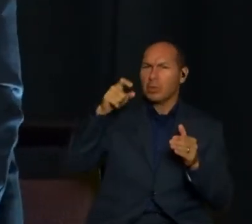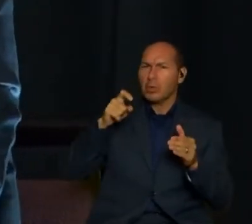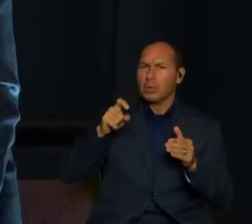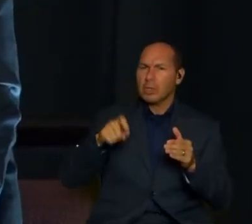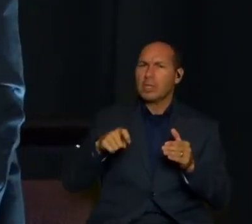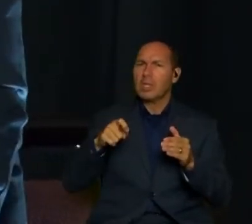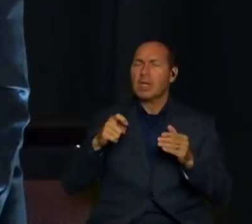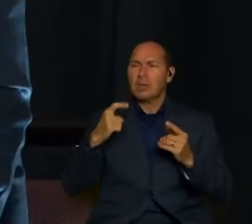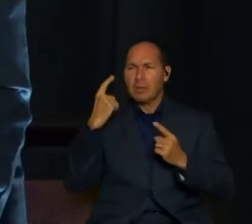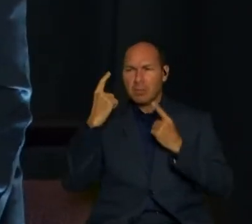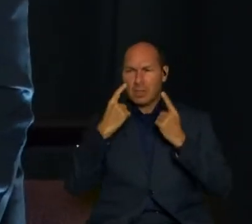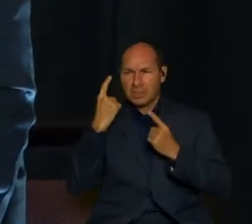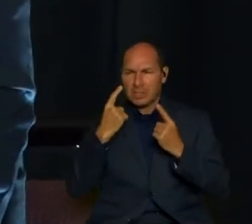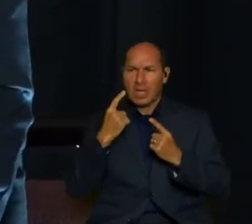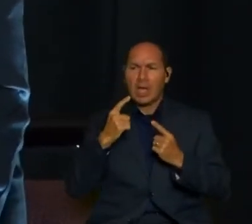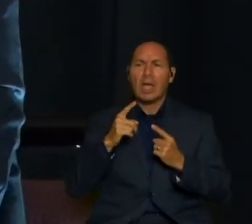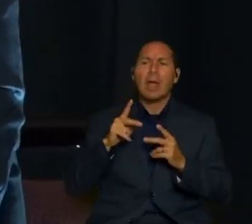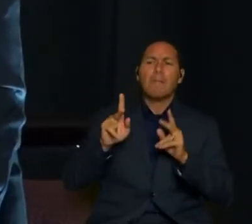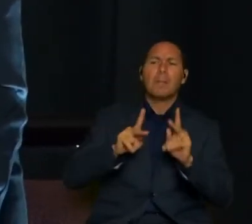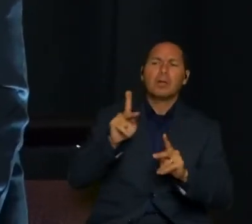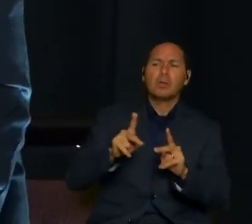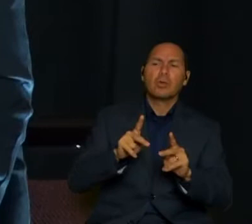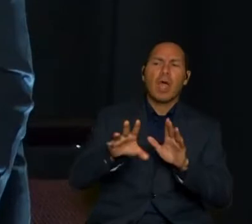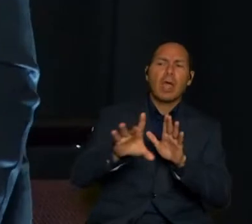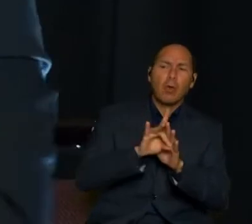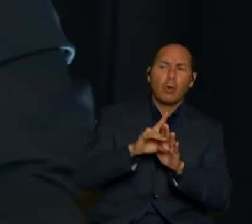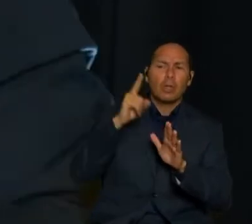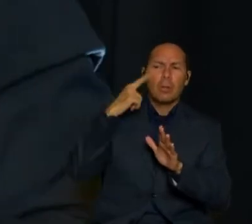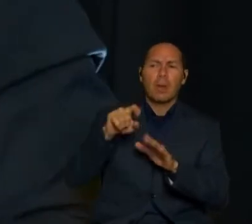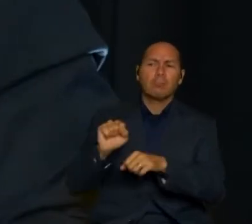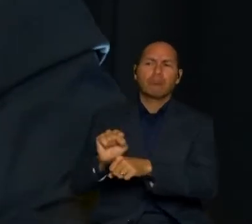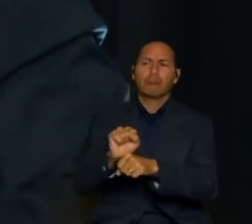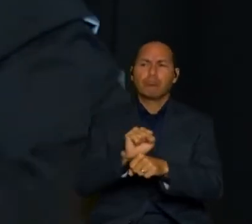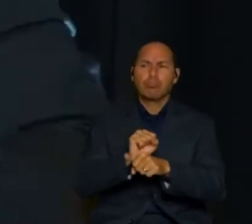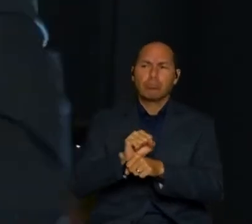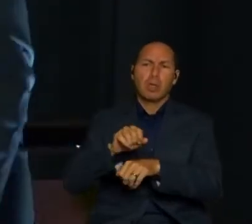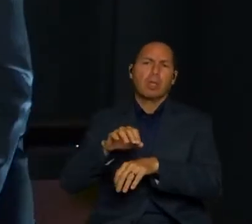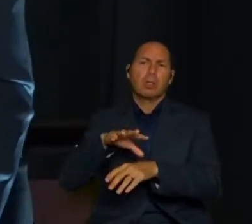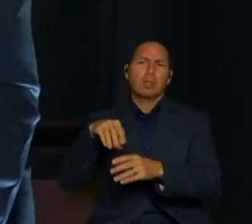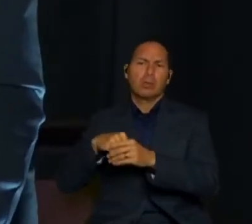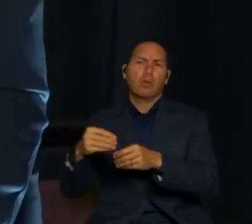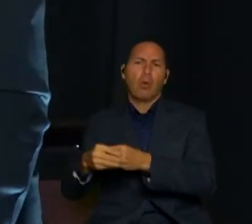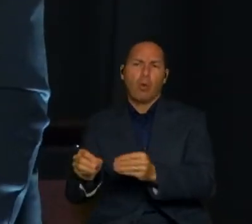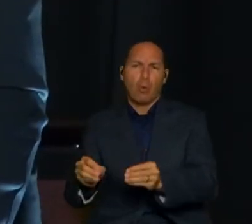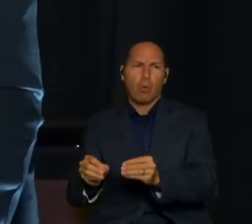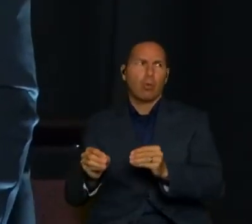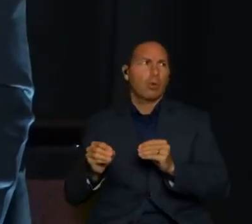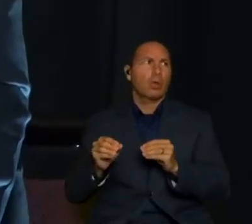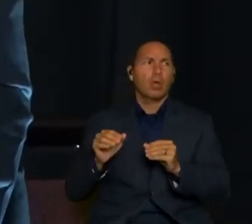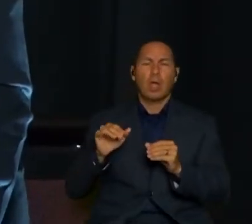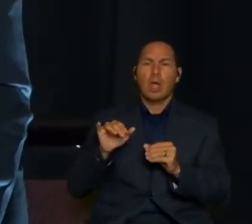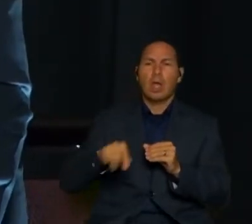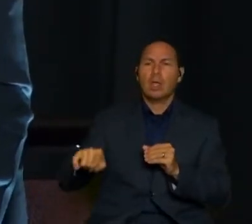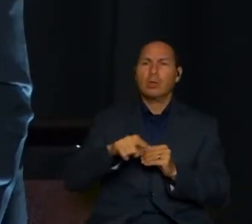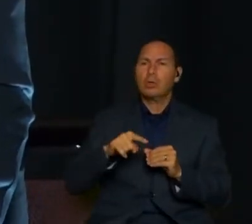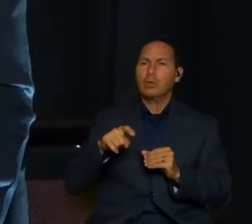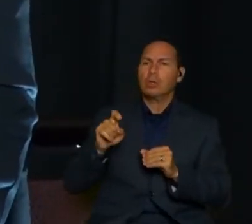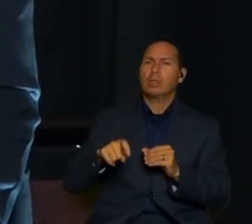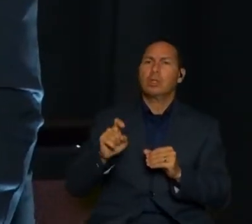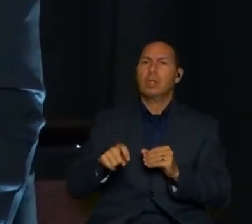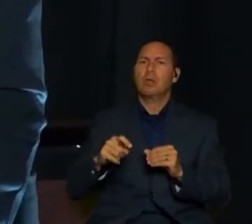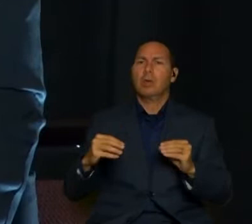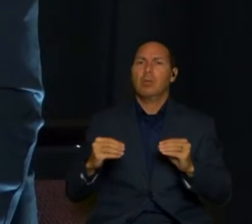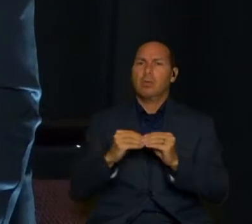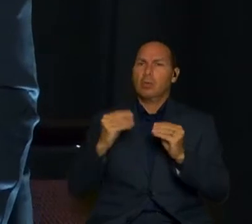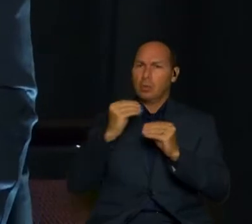individuals they choose to place in office. Simply put, the government needs to be given more of a say in civil